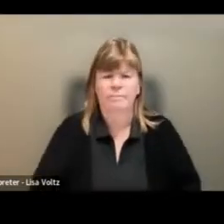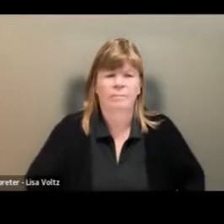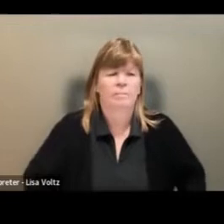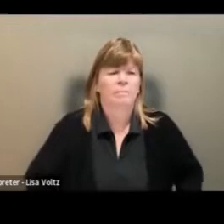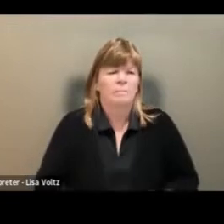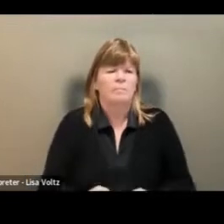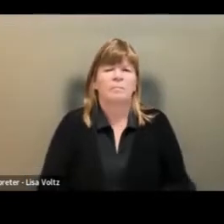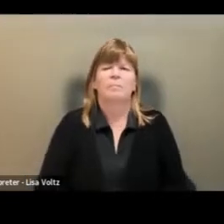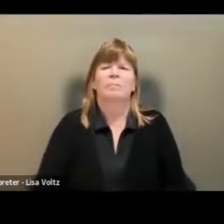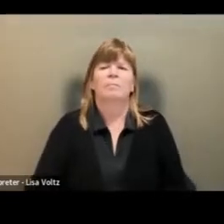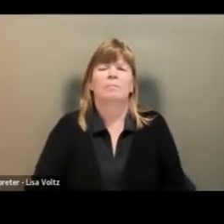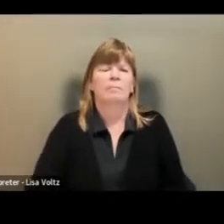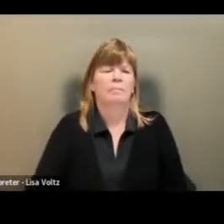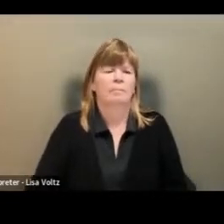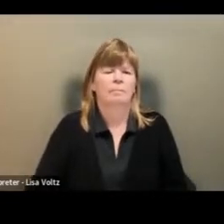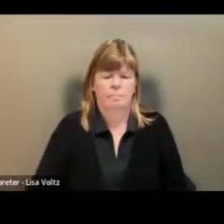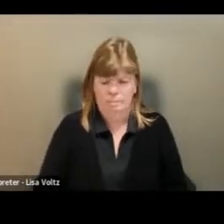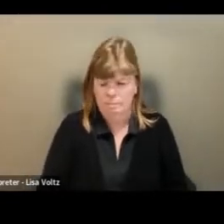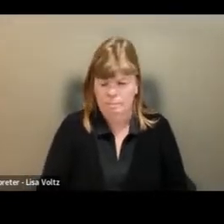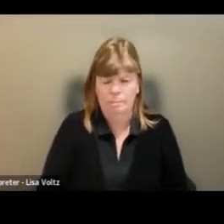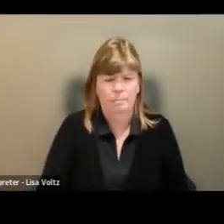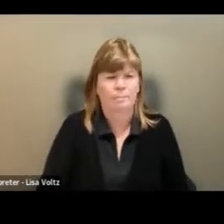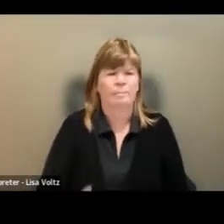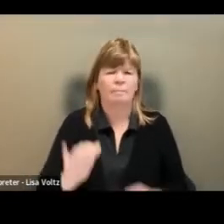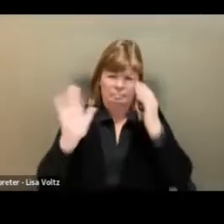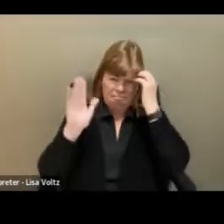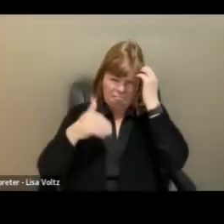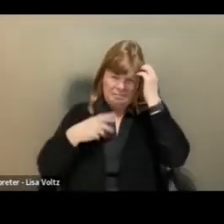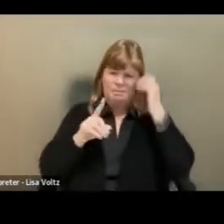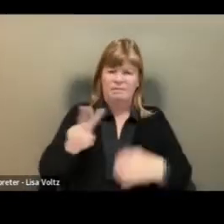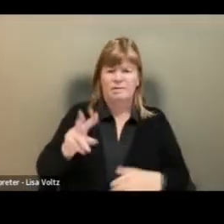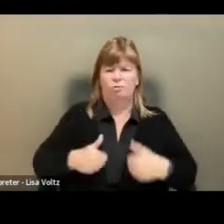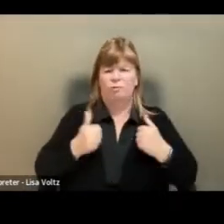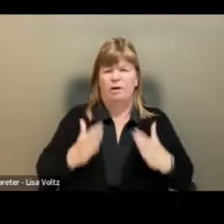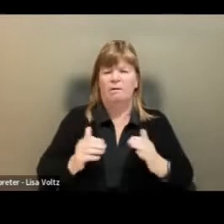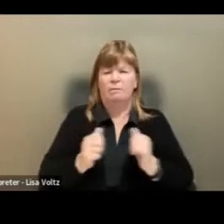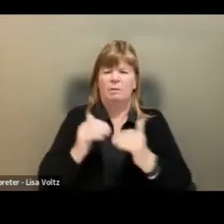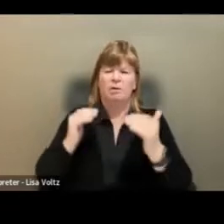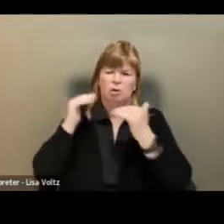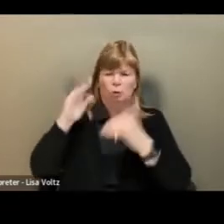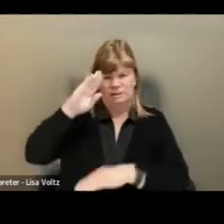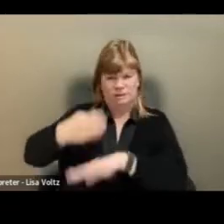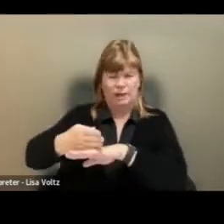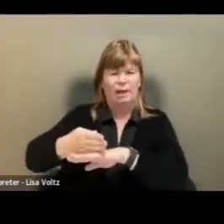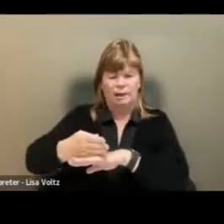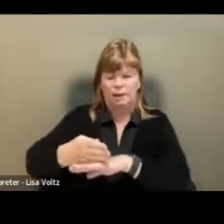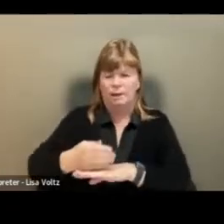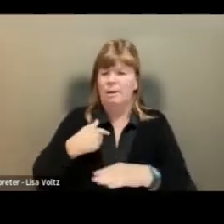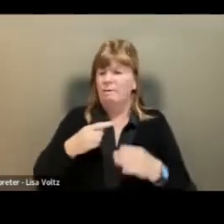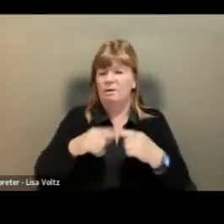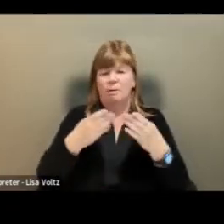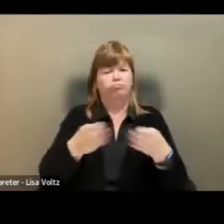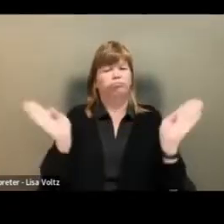Hello, I am a domestic violence survivor with an adult son. I am very public about my